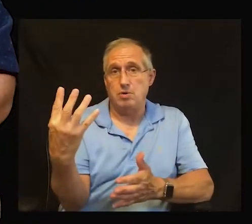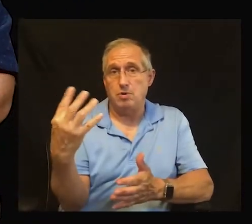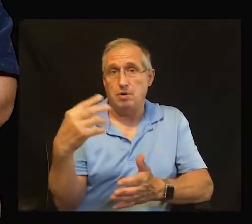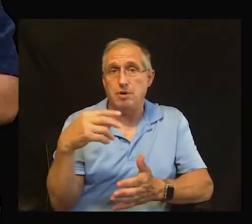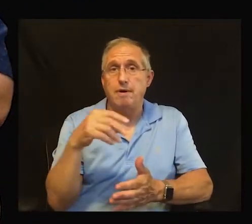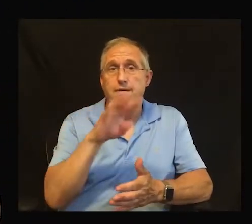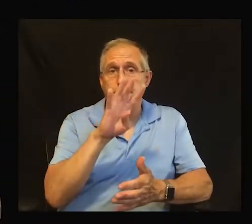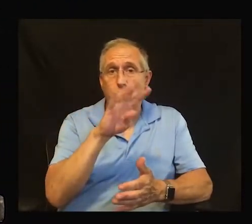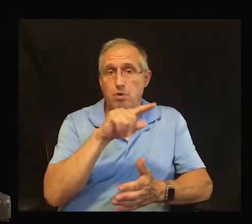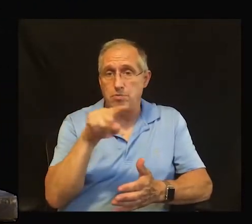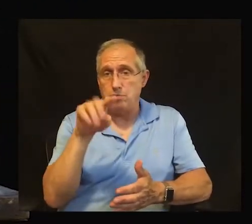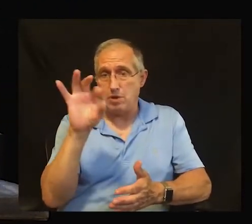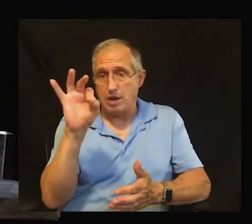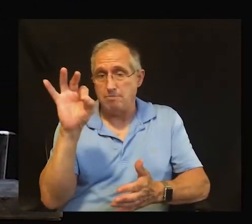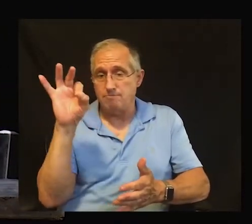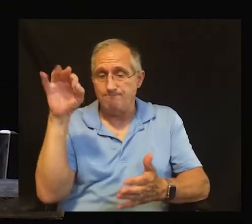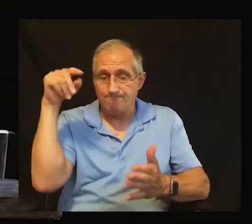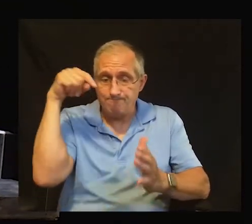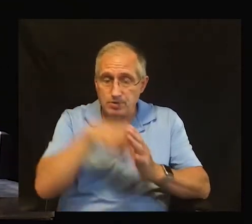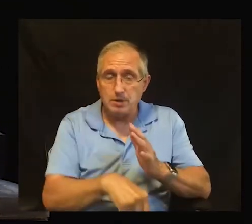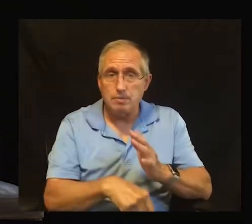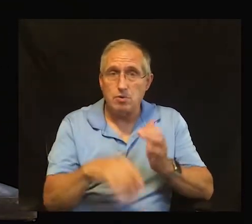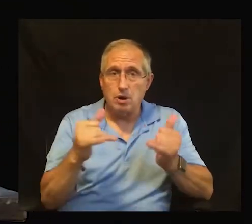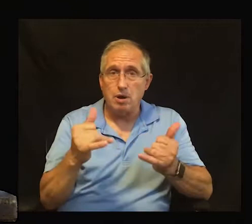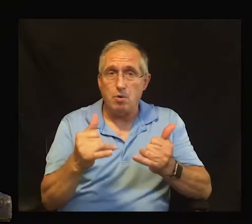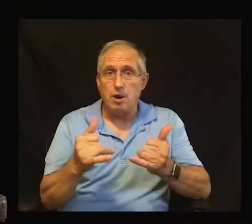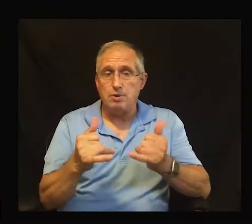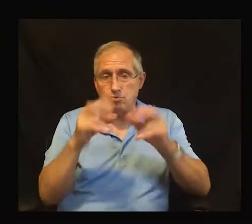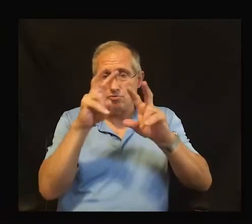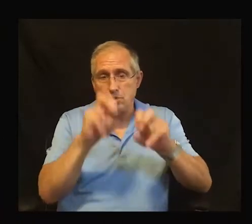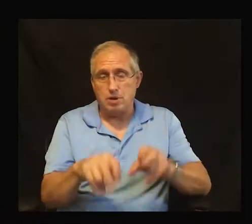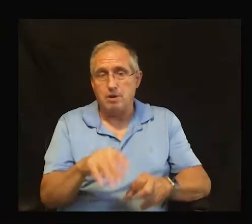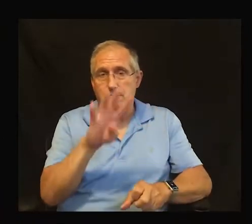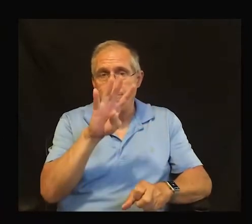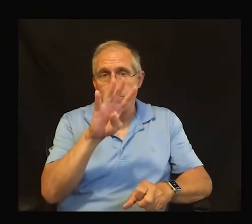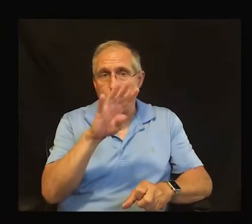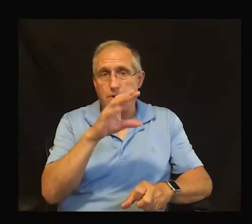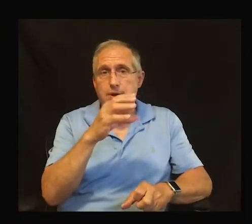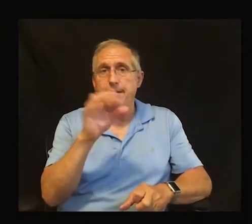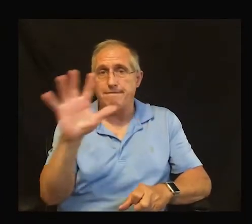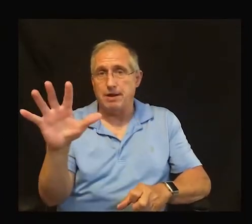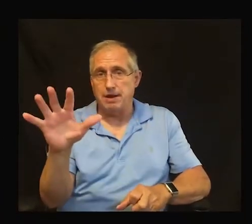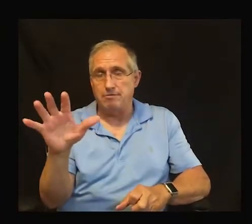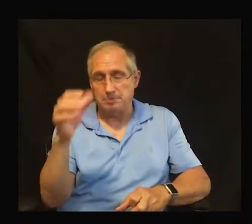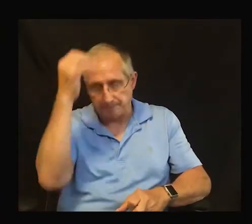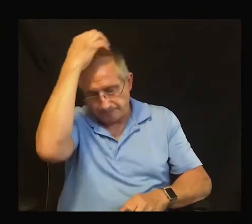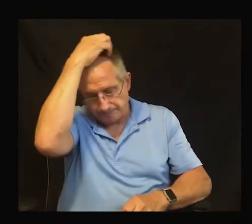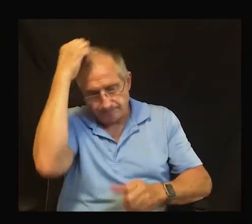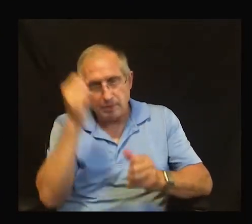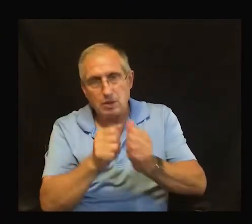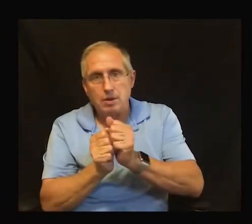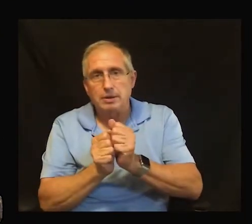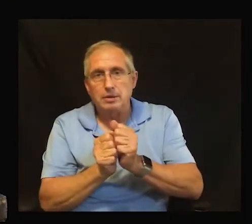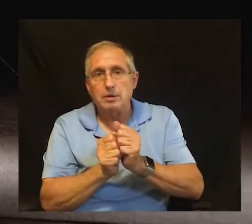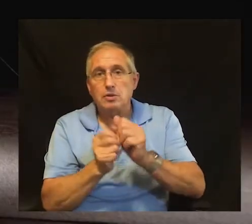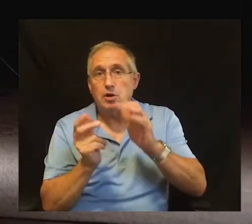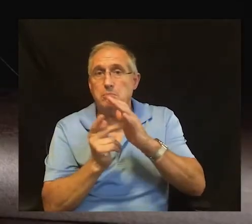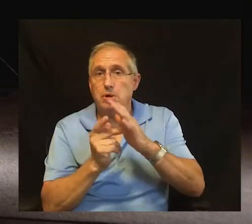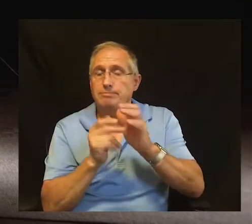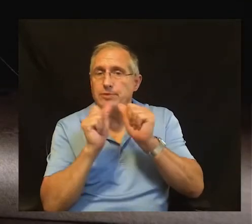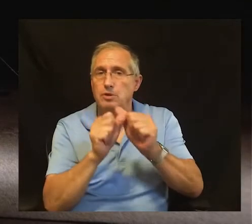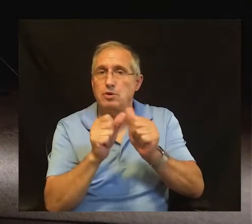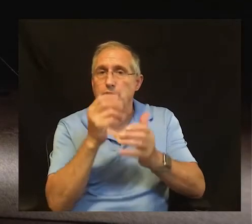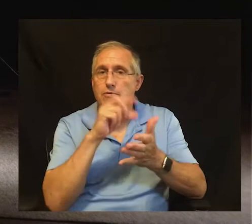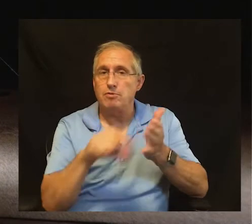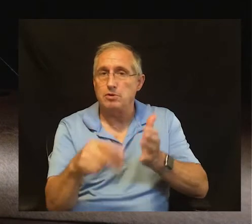4. We're going to dive into verses 4 through 9. Today, I want to take a look at verses 4 and 5. Let's check this out together. Here we go.